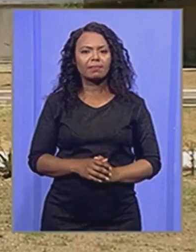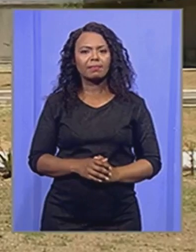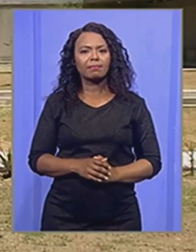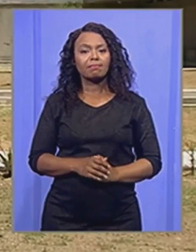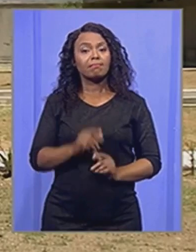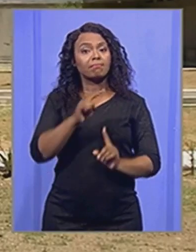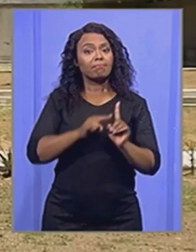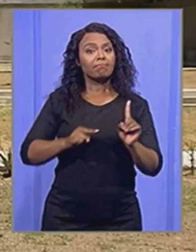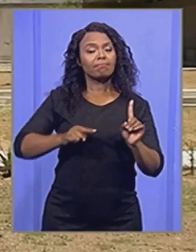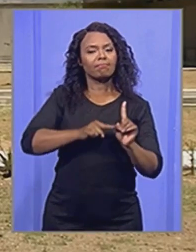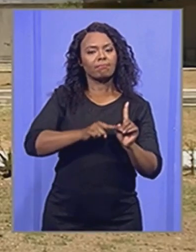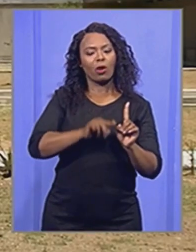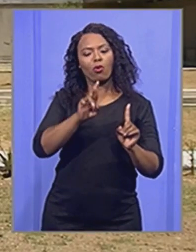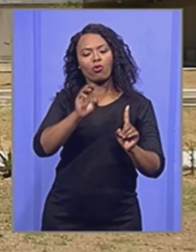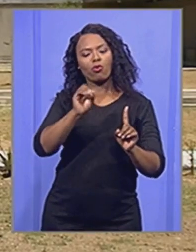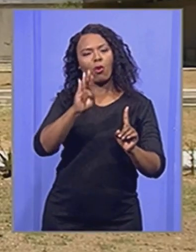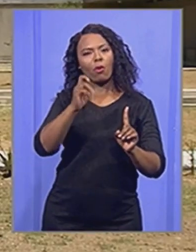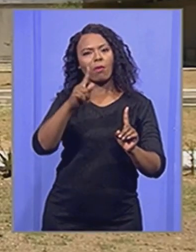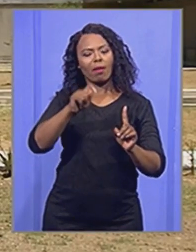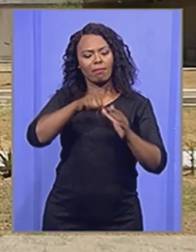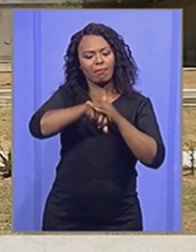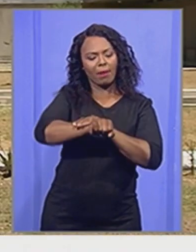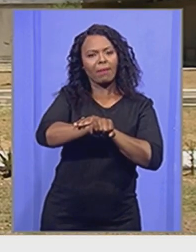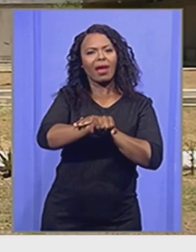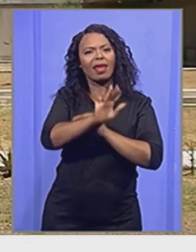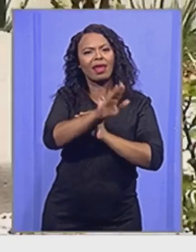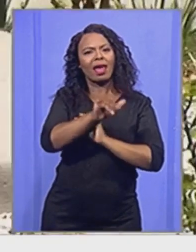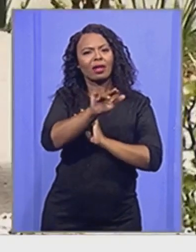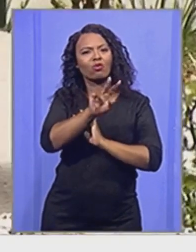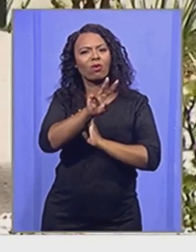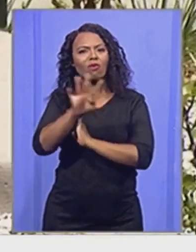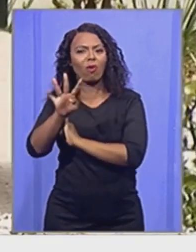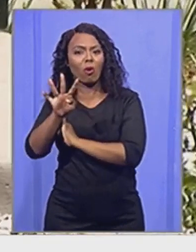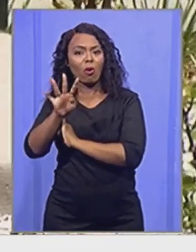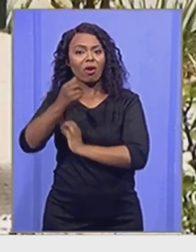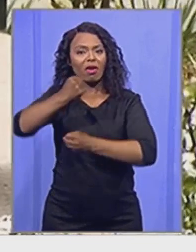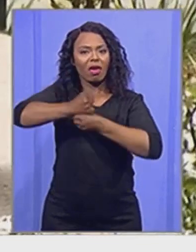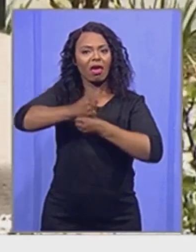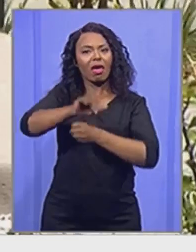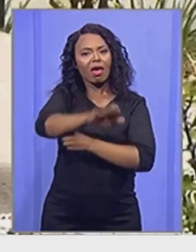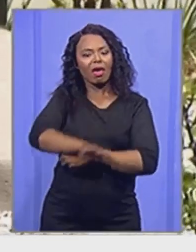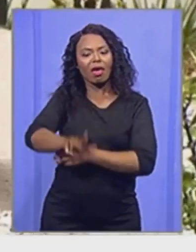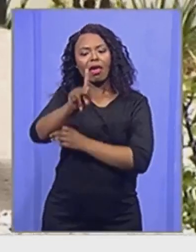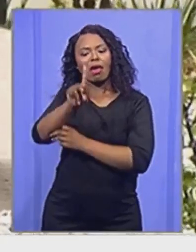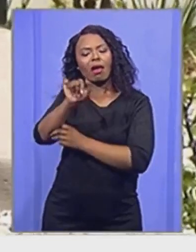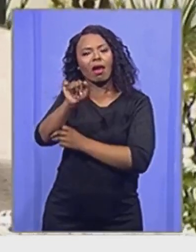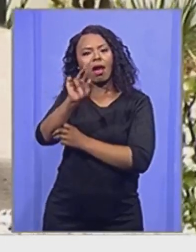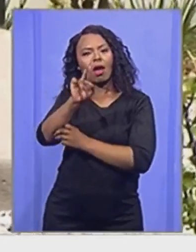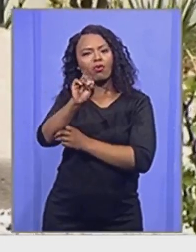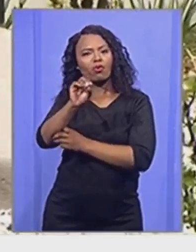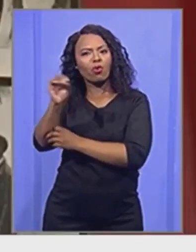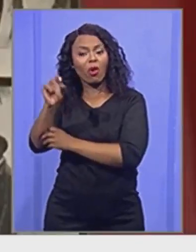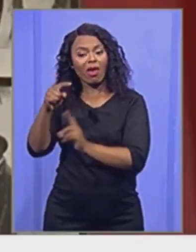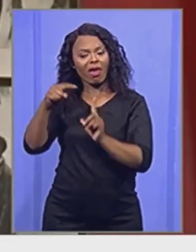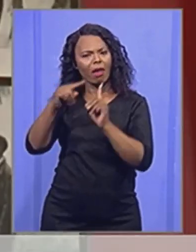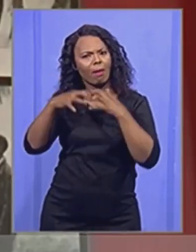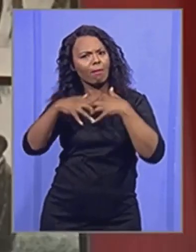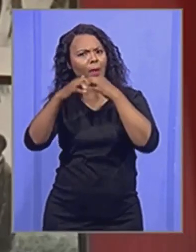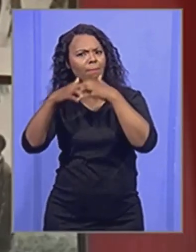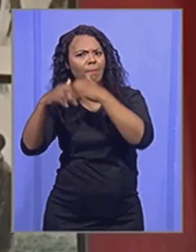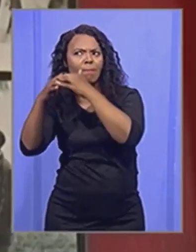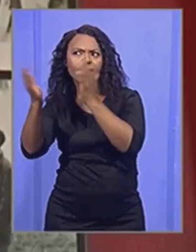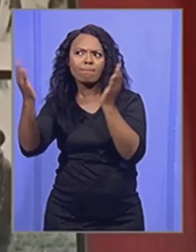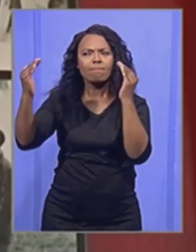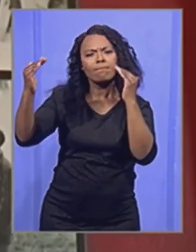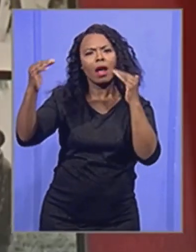Robert Sobukwe o belegwe ka 1924 mo toropong eno ya Karoo. O ne a rulaganya mogwanto yo neng o sena